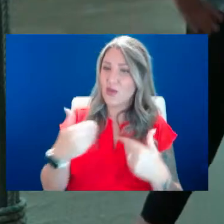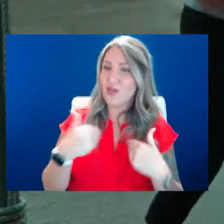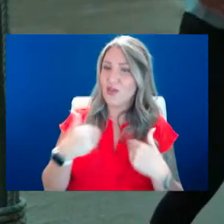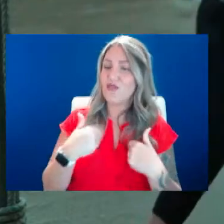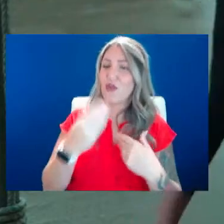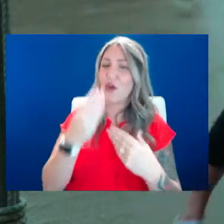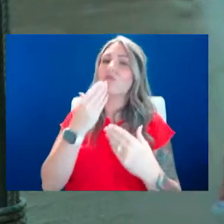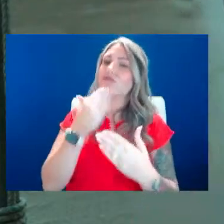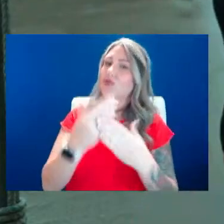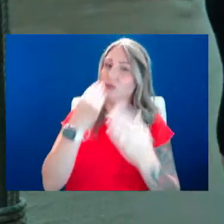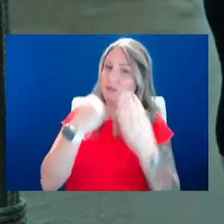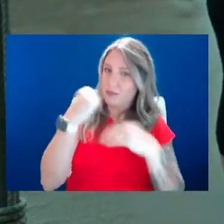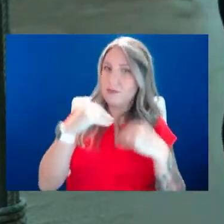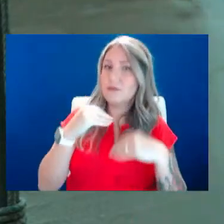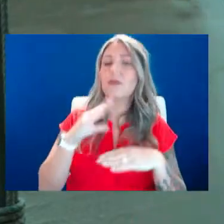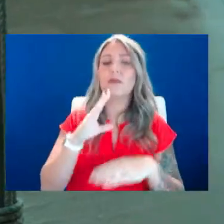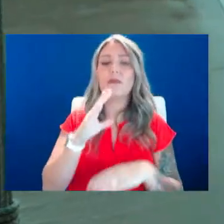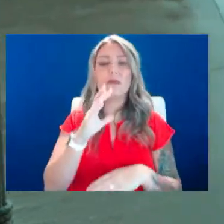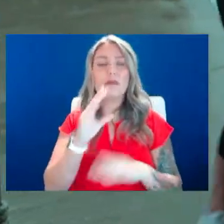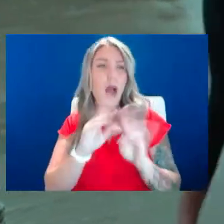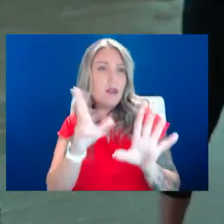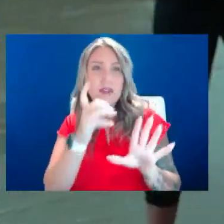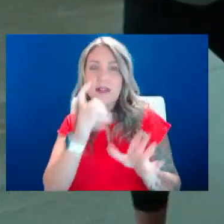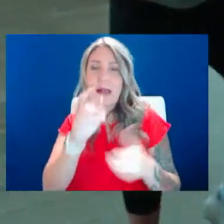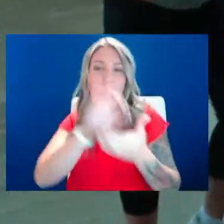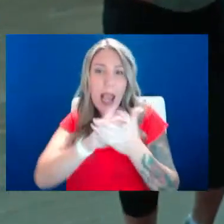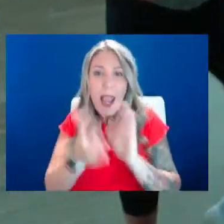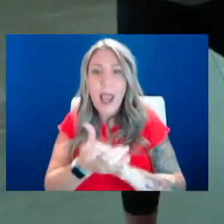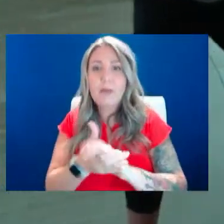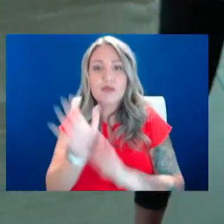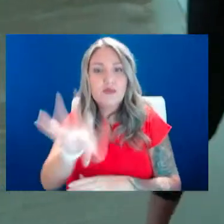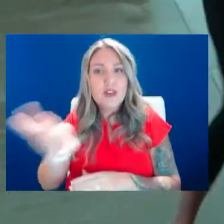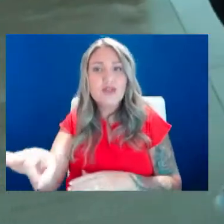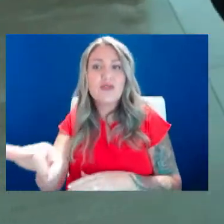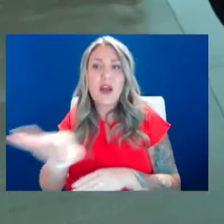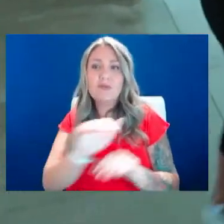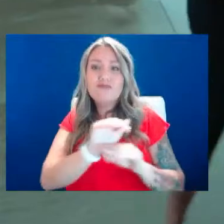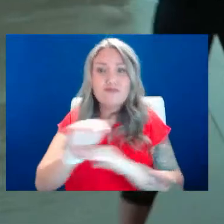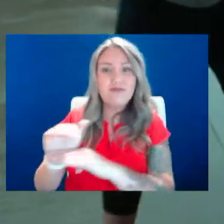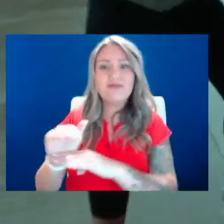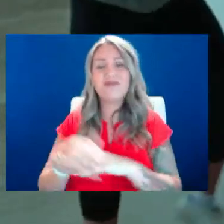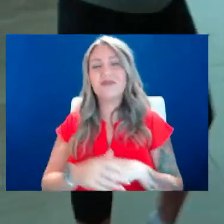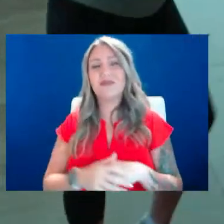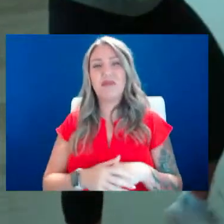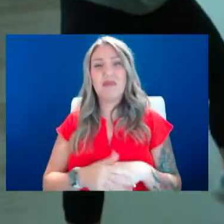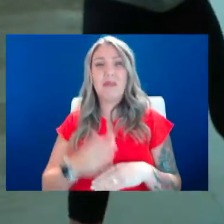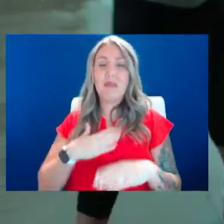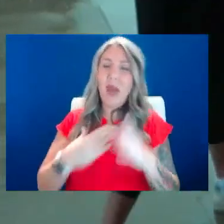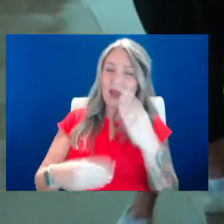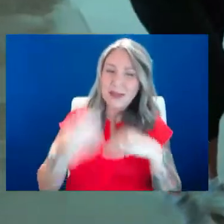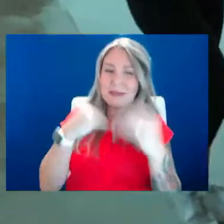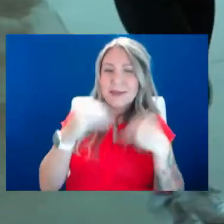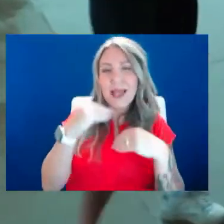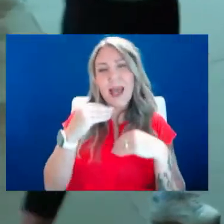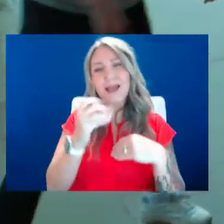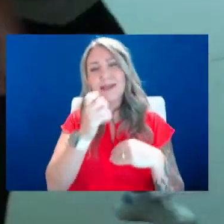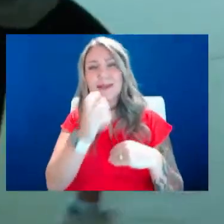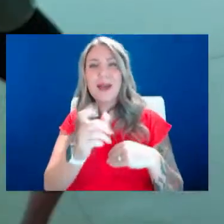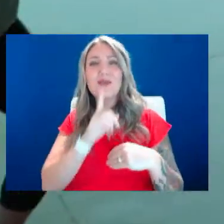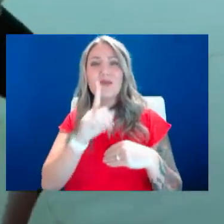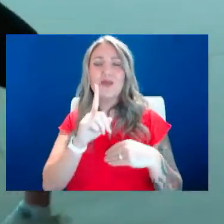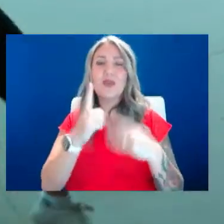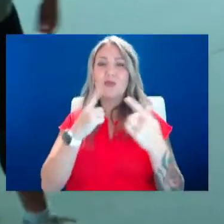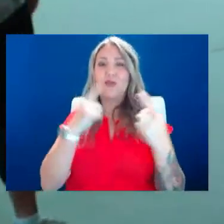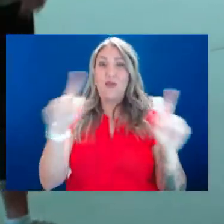Obviously, it's not burgers and fries every night for sure. My diet would not really work for me getting